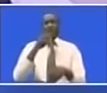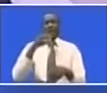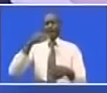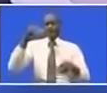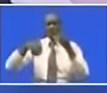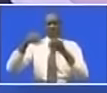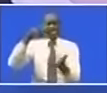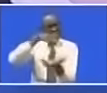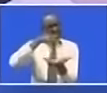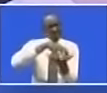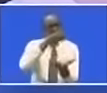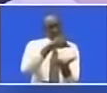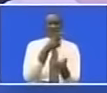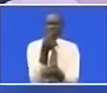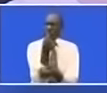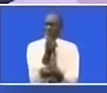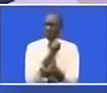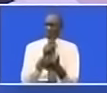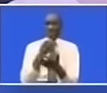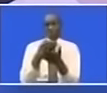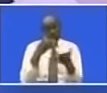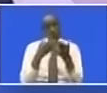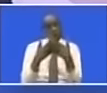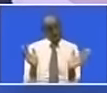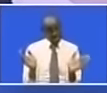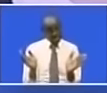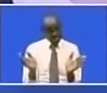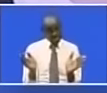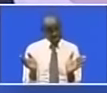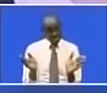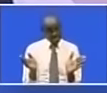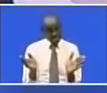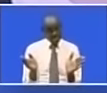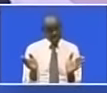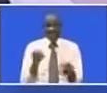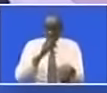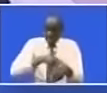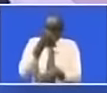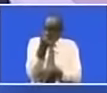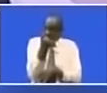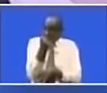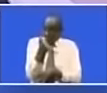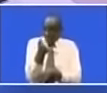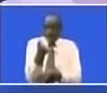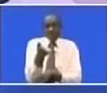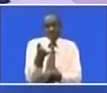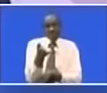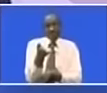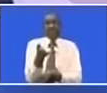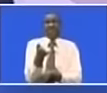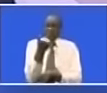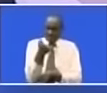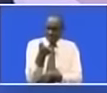station a few minutes before opening. By then they were not only